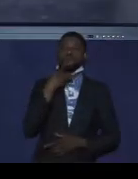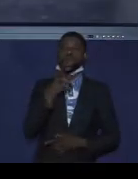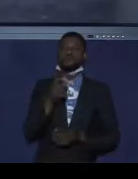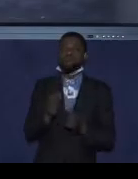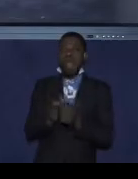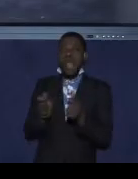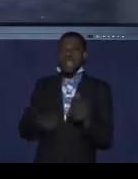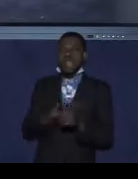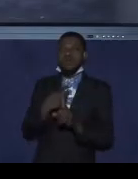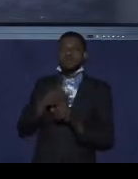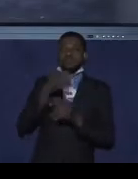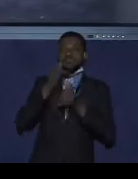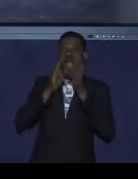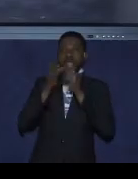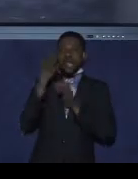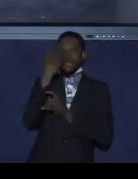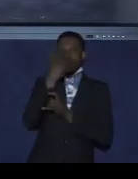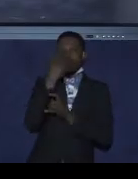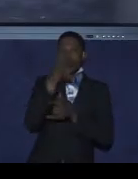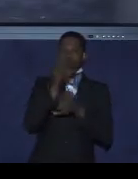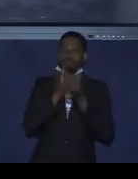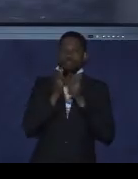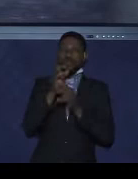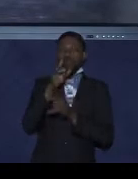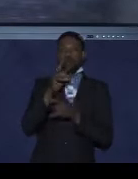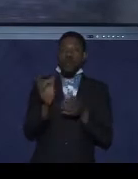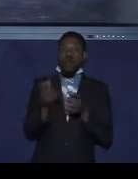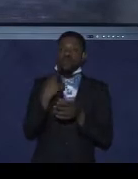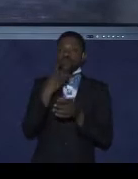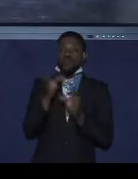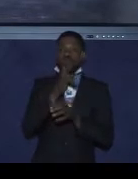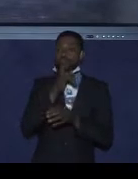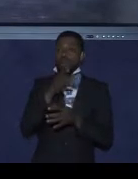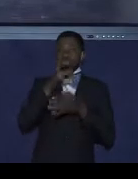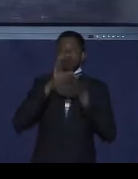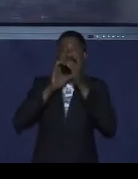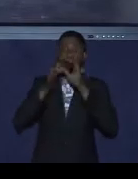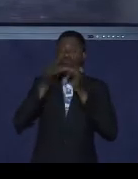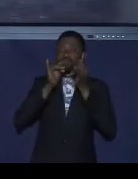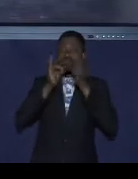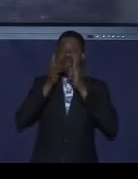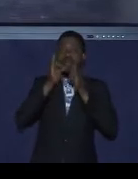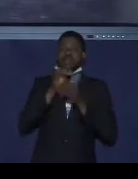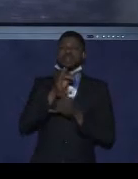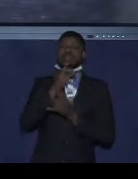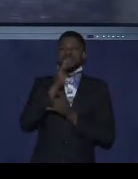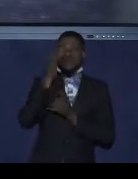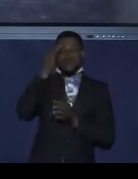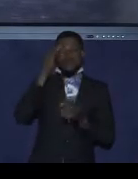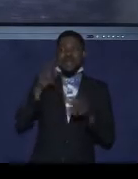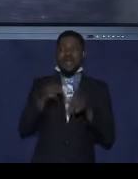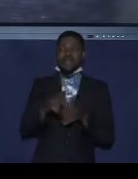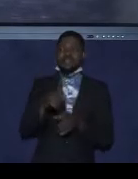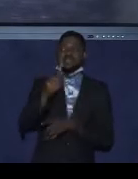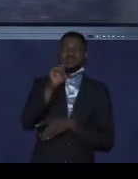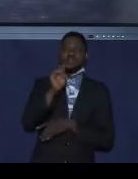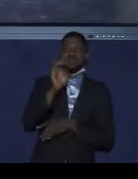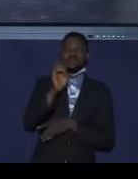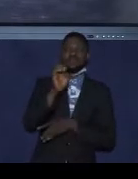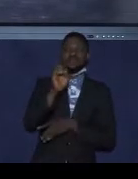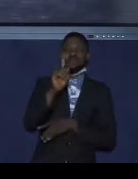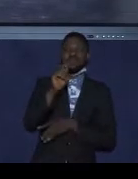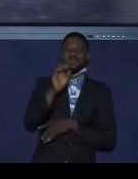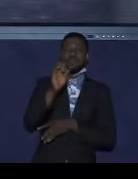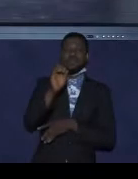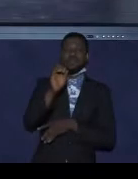One who abstains from alcoholic drinks. One who doesn't take alcoholic drinks is known as a